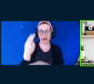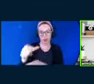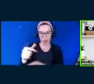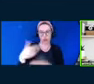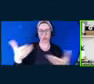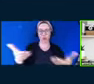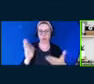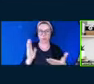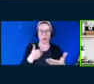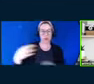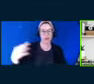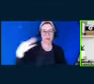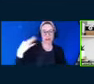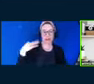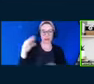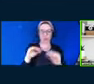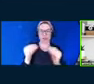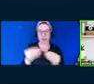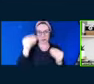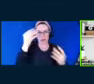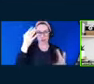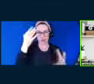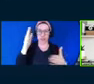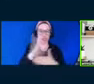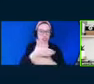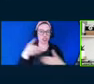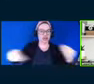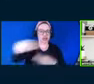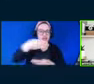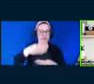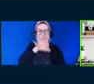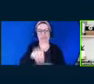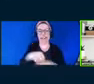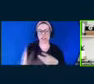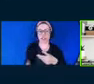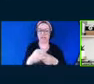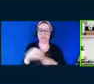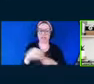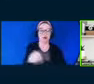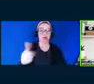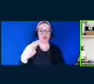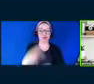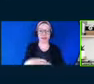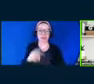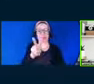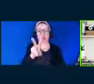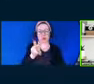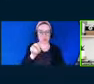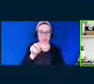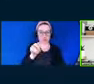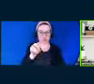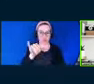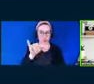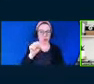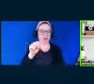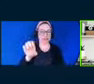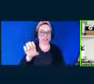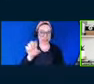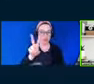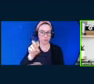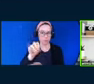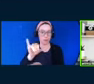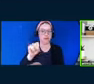our voluntary organization information sharing and engagement, otherwise known as the Voice Partner Call. This call